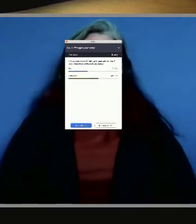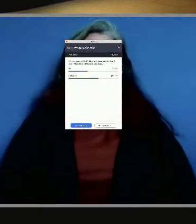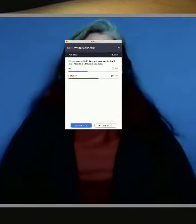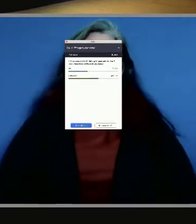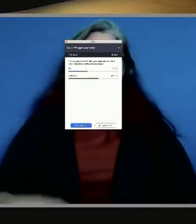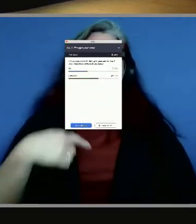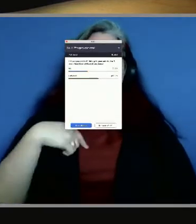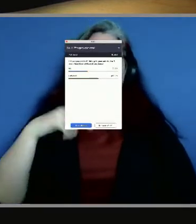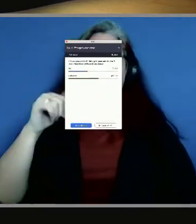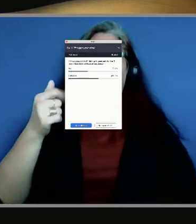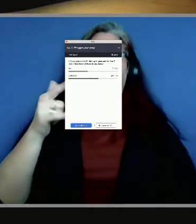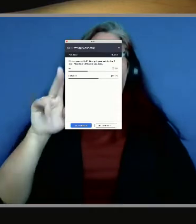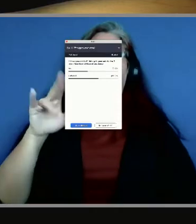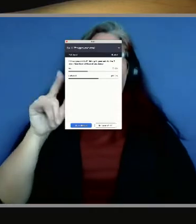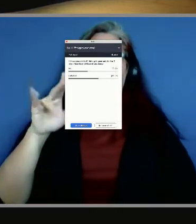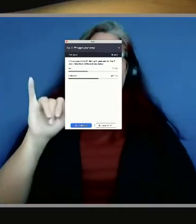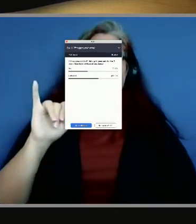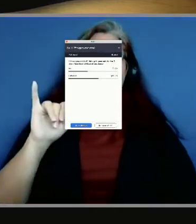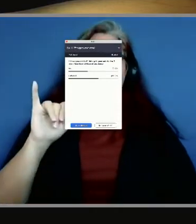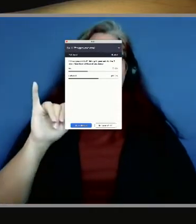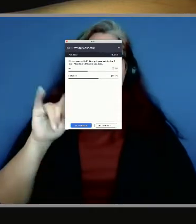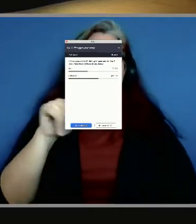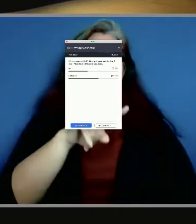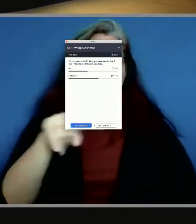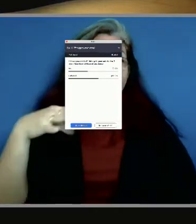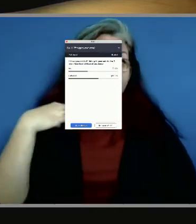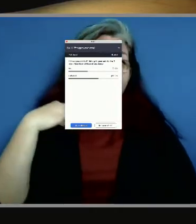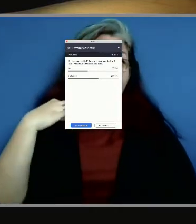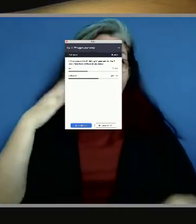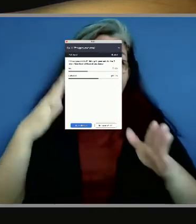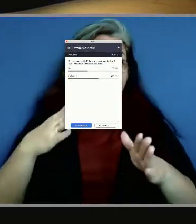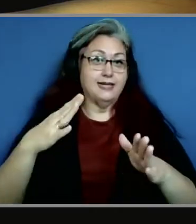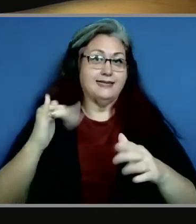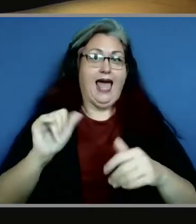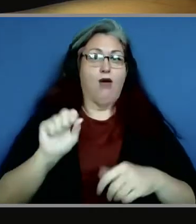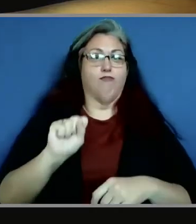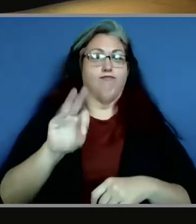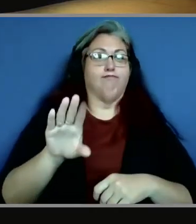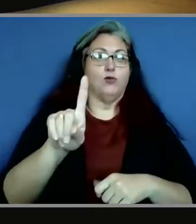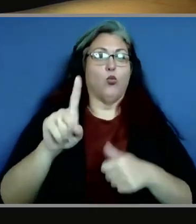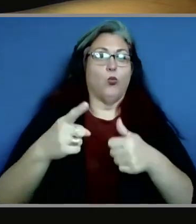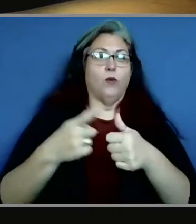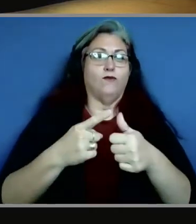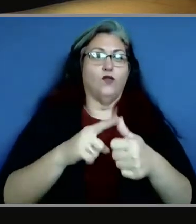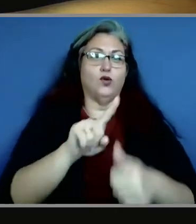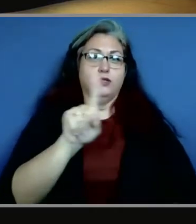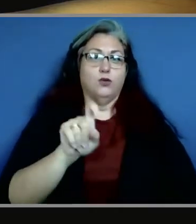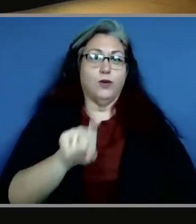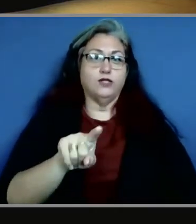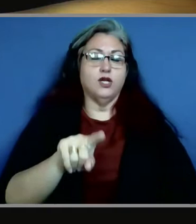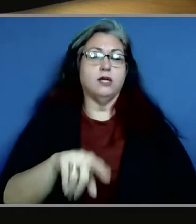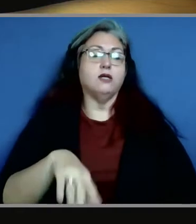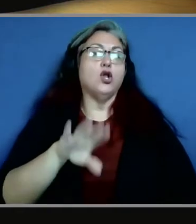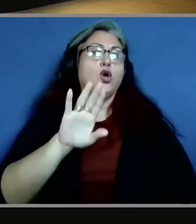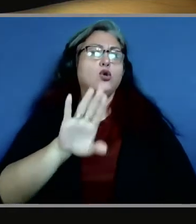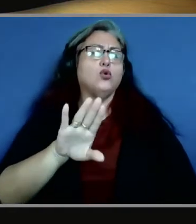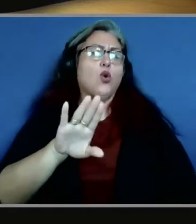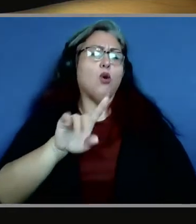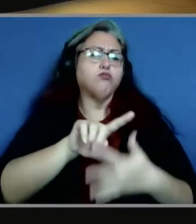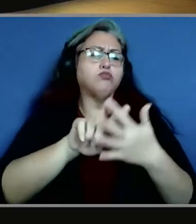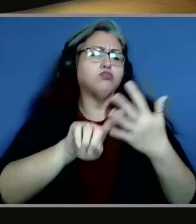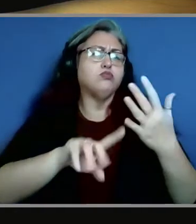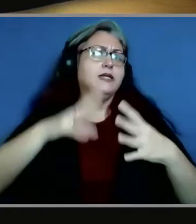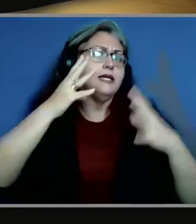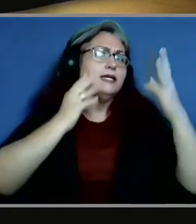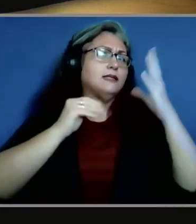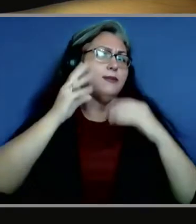Alohilani speaking. Candidates, here is your first question. What experiences do you have with